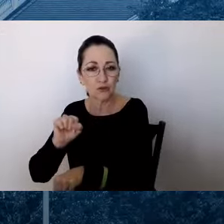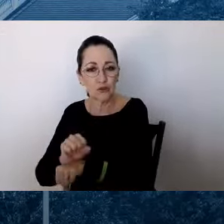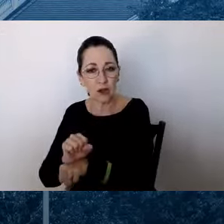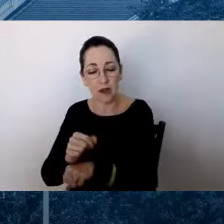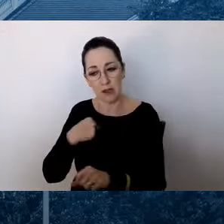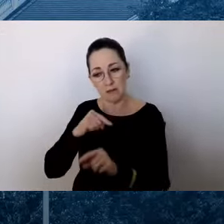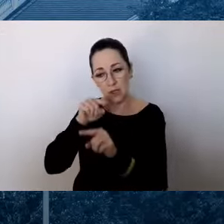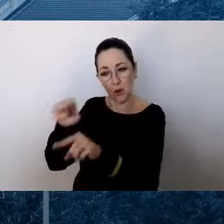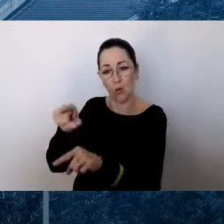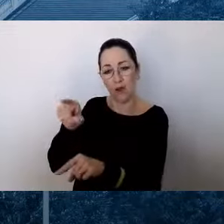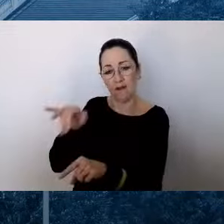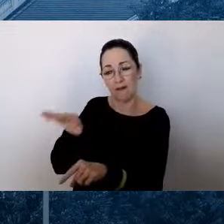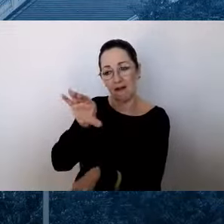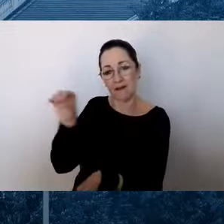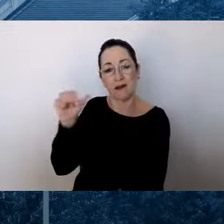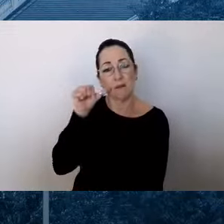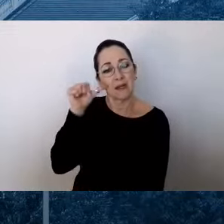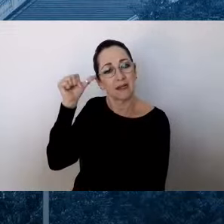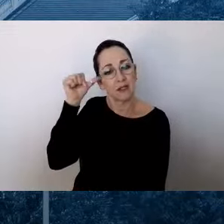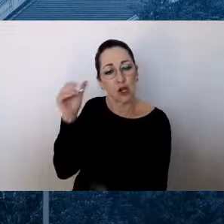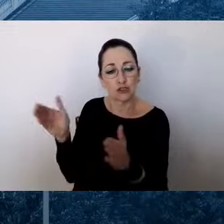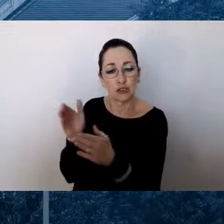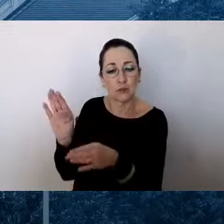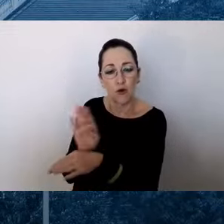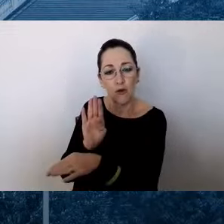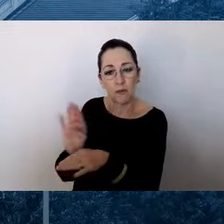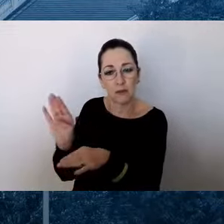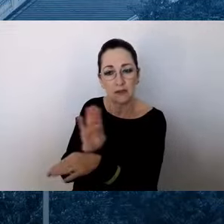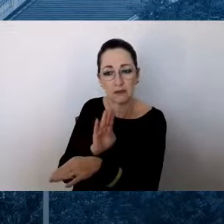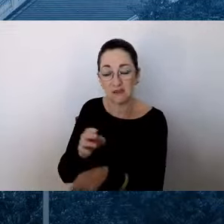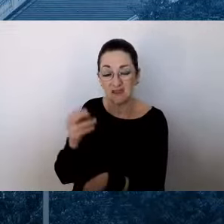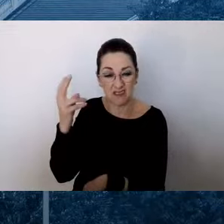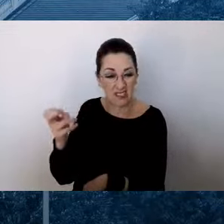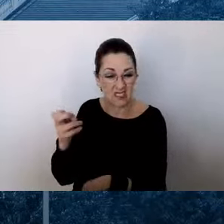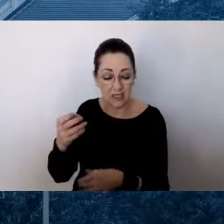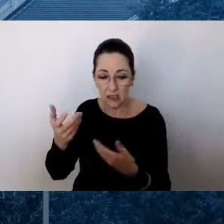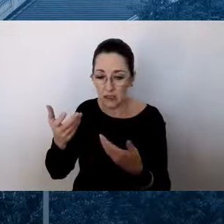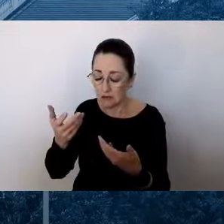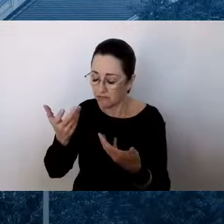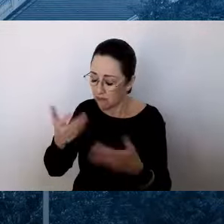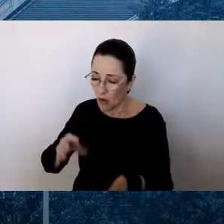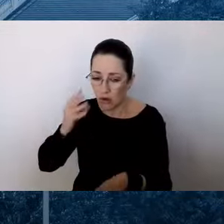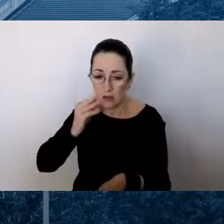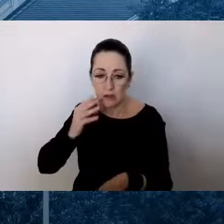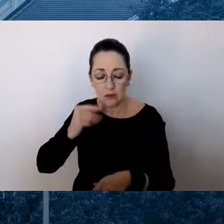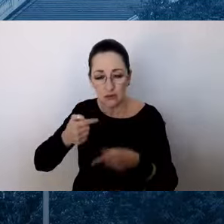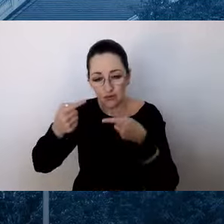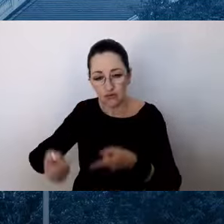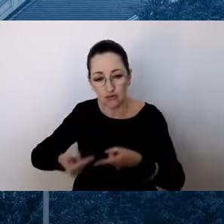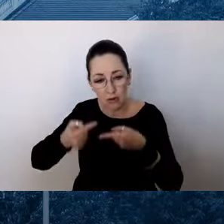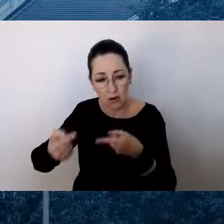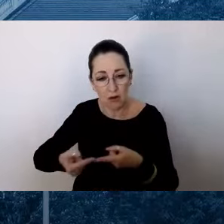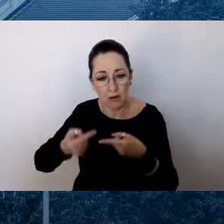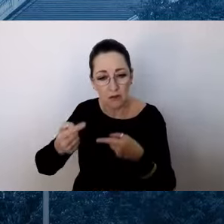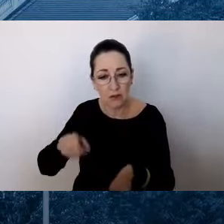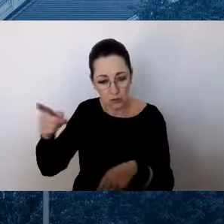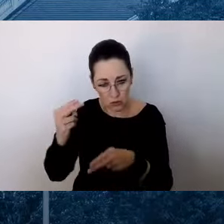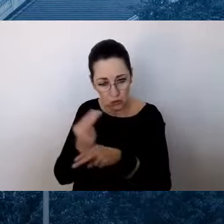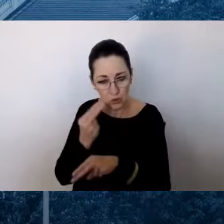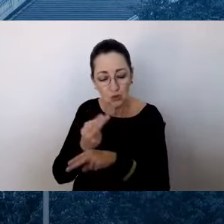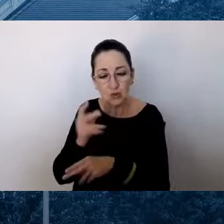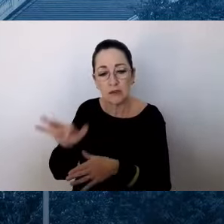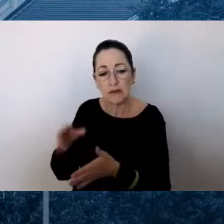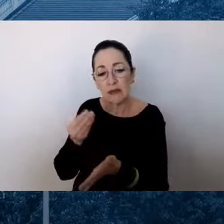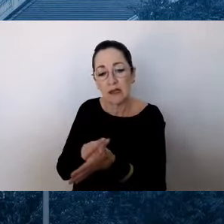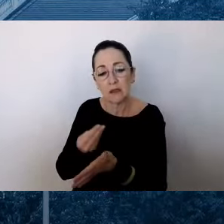business yesterday, and he's struggled. He's used some of the assistance. In some ways, they've had